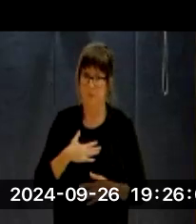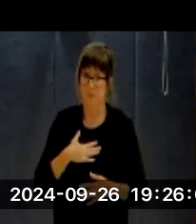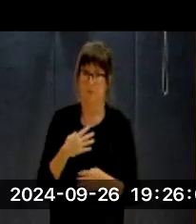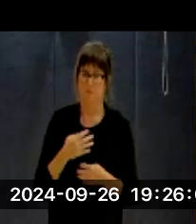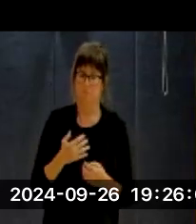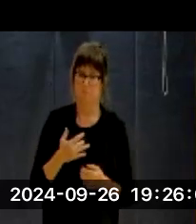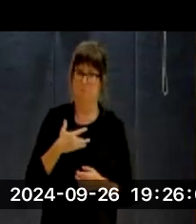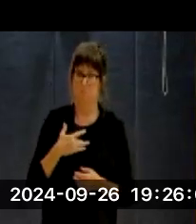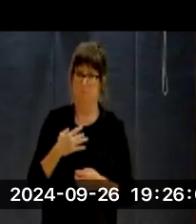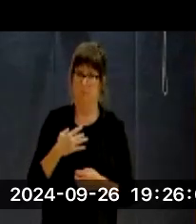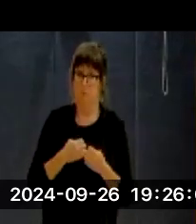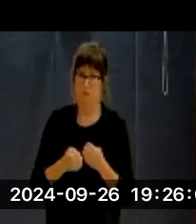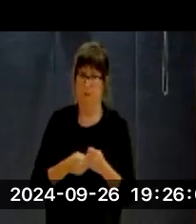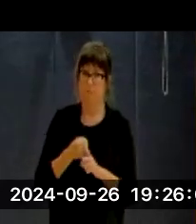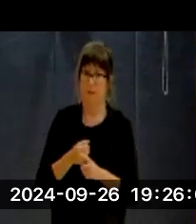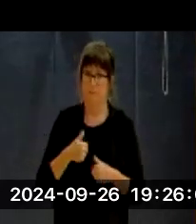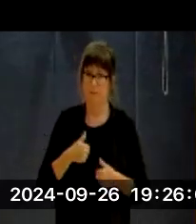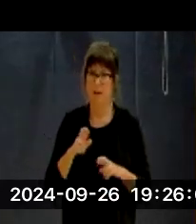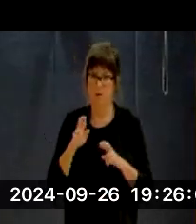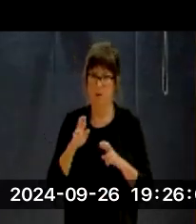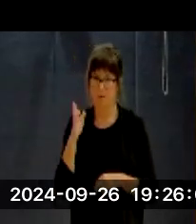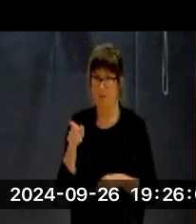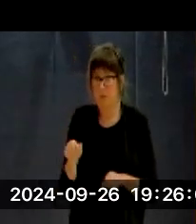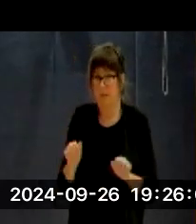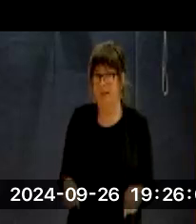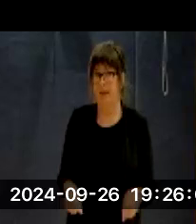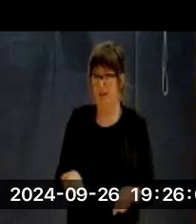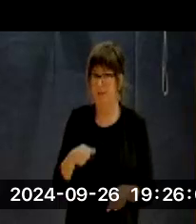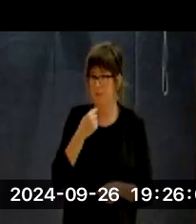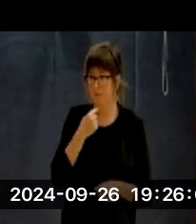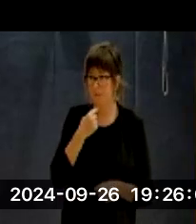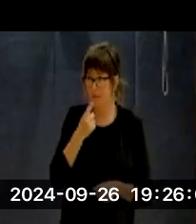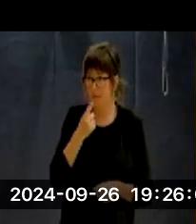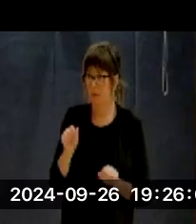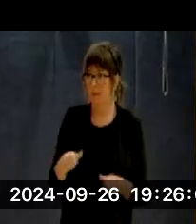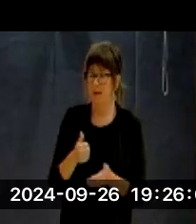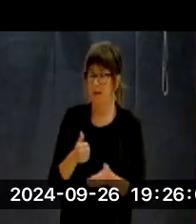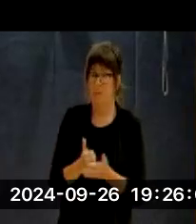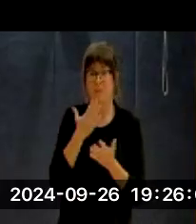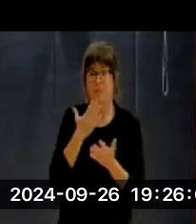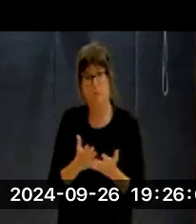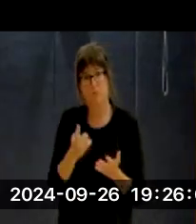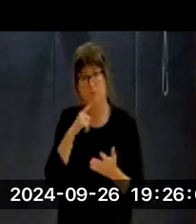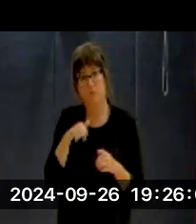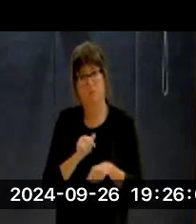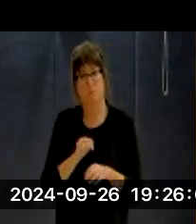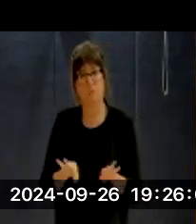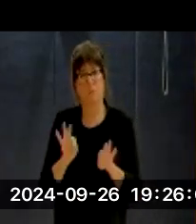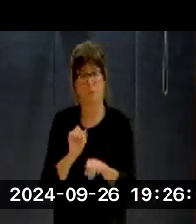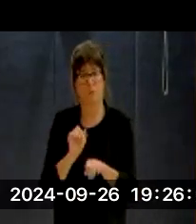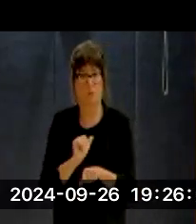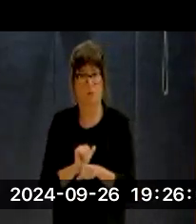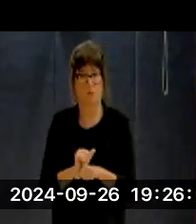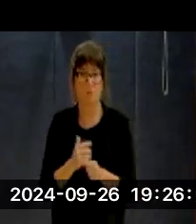me. And I hope one day you are able to say you can help. Thank you all so much for this important work. I would like to encourage